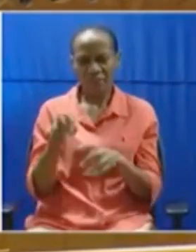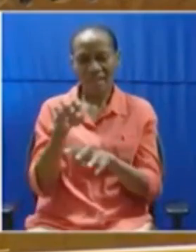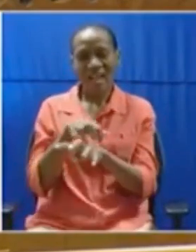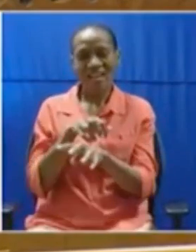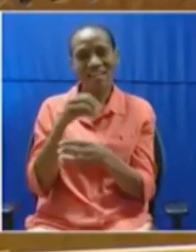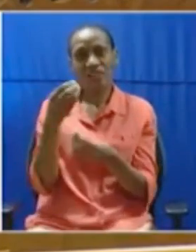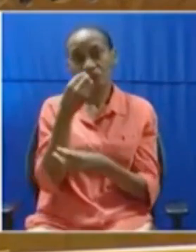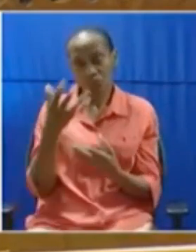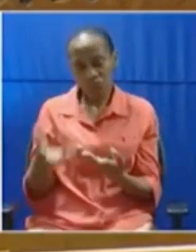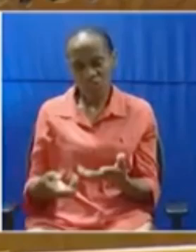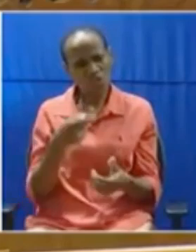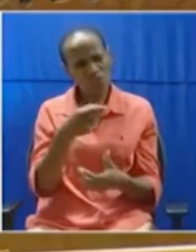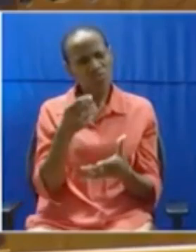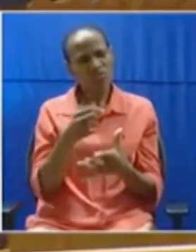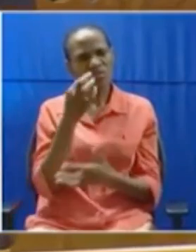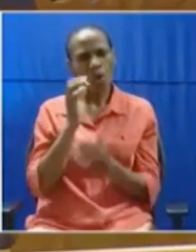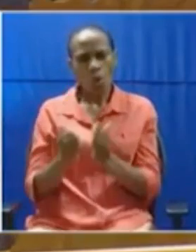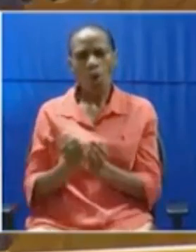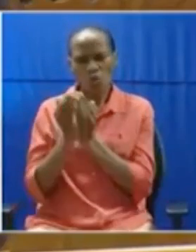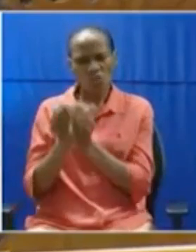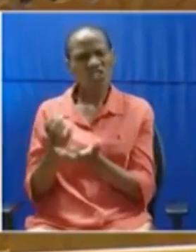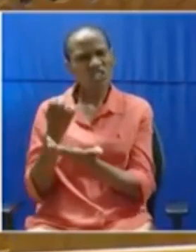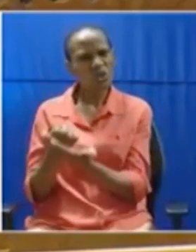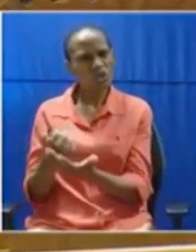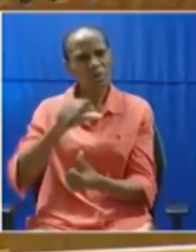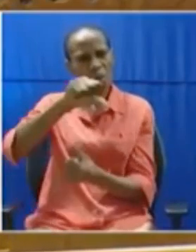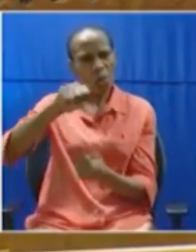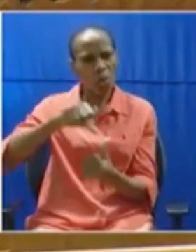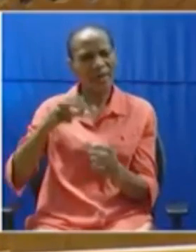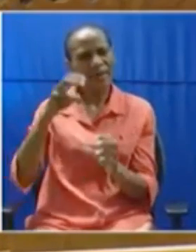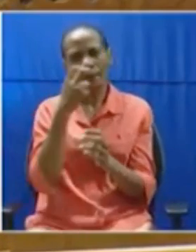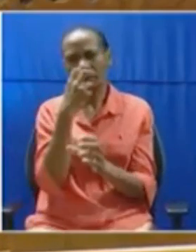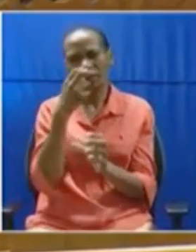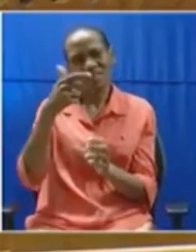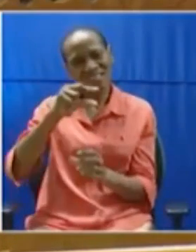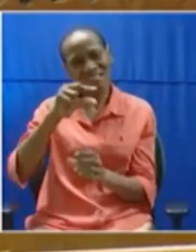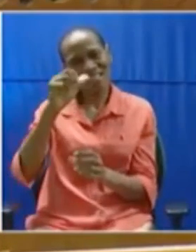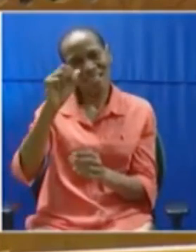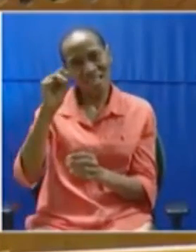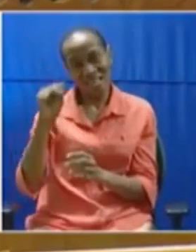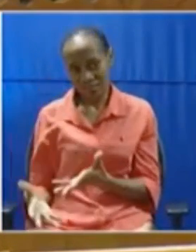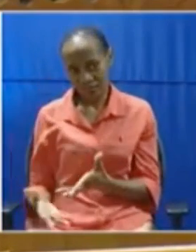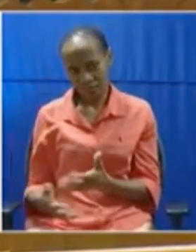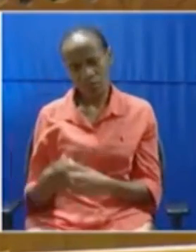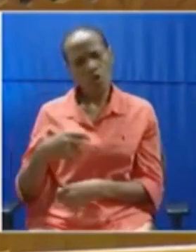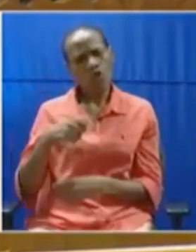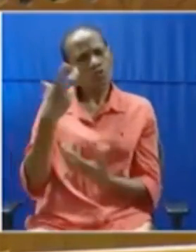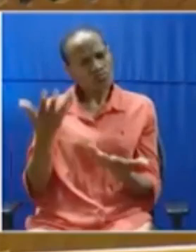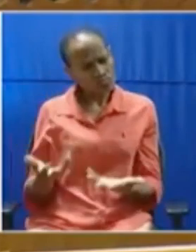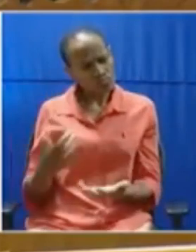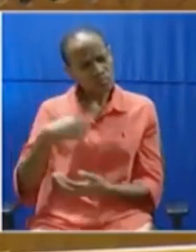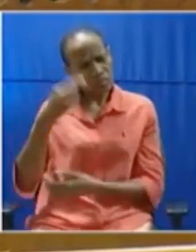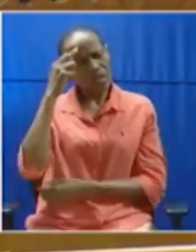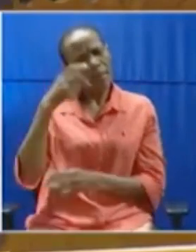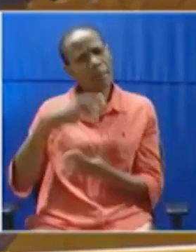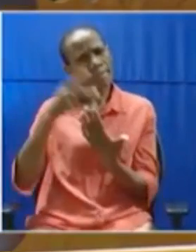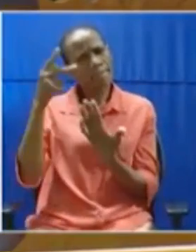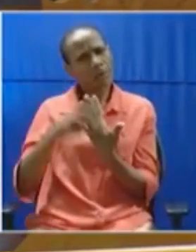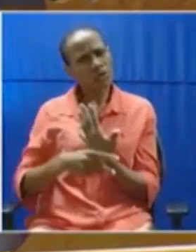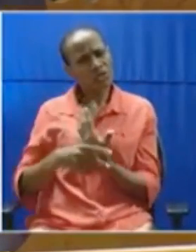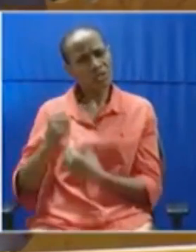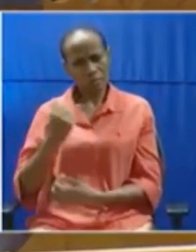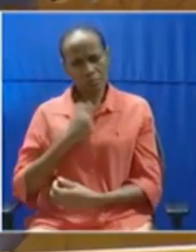agri-processing. You spoke about the ocean's economy and oil and gas. Mr. President, that reminded me of a project that we call